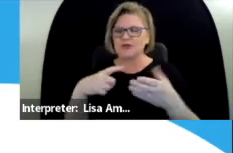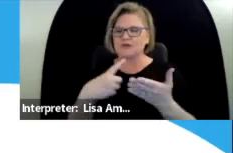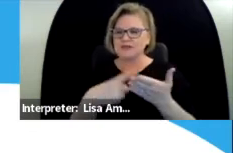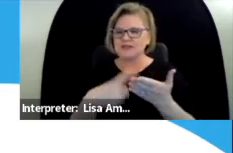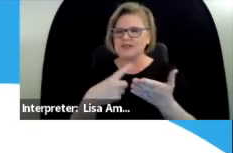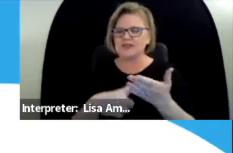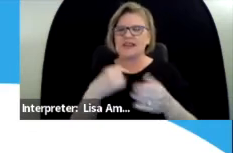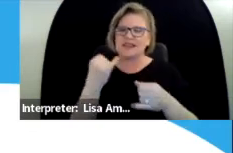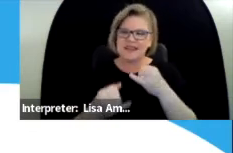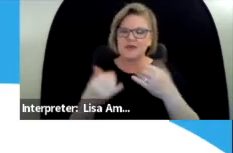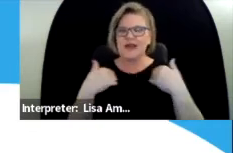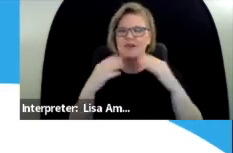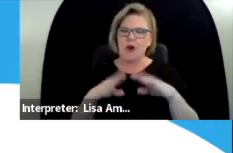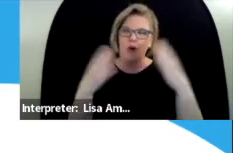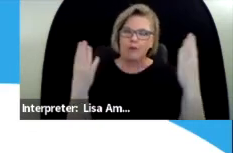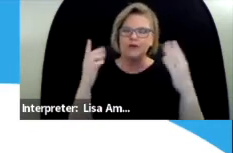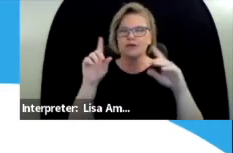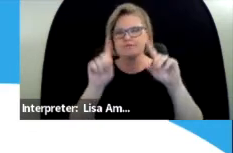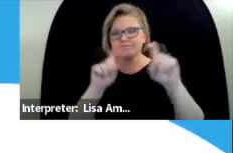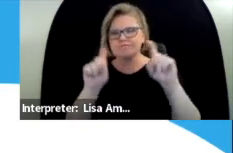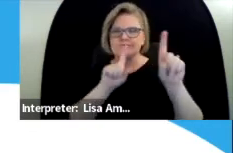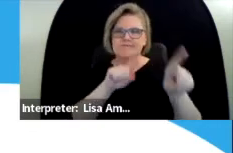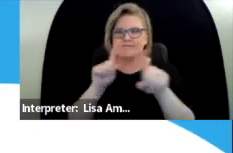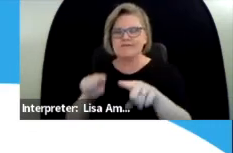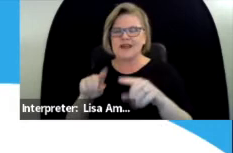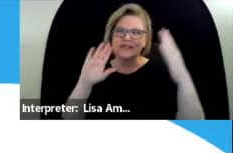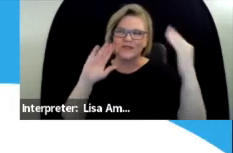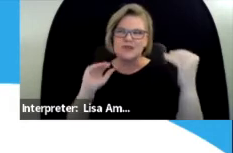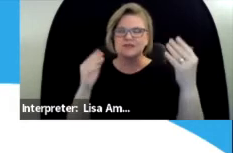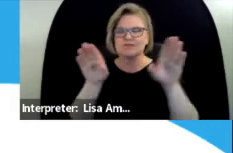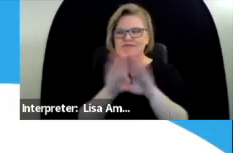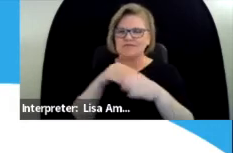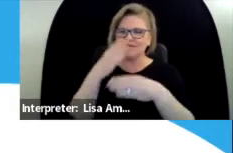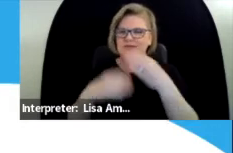for question and answer and expect it to close at about 2:15 p.m. Eastern Time.